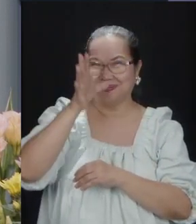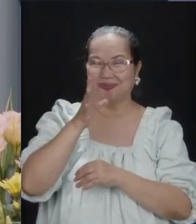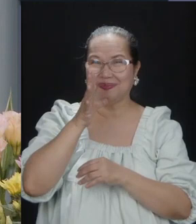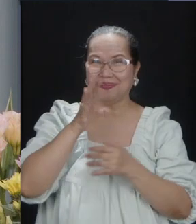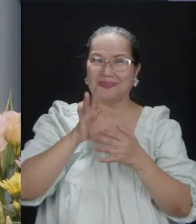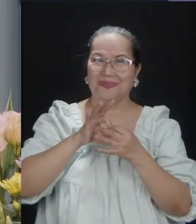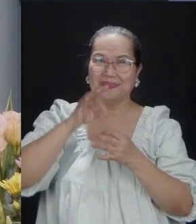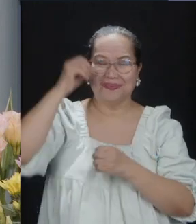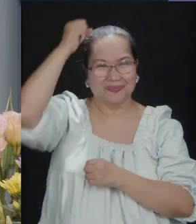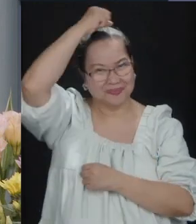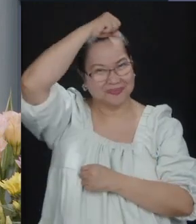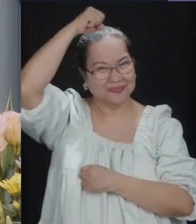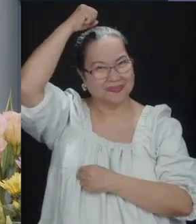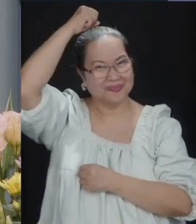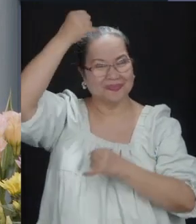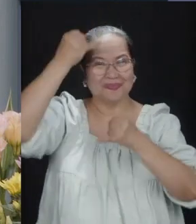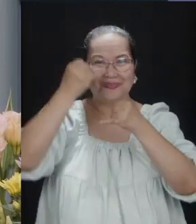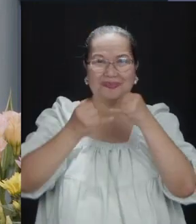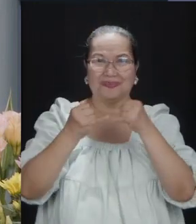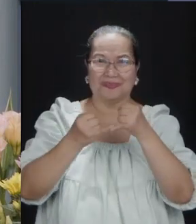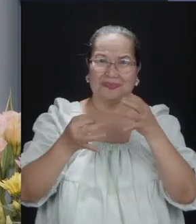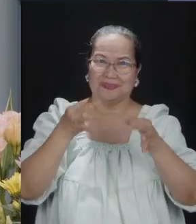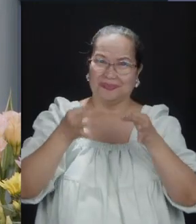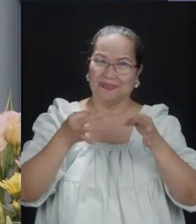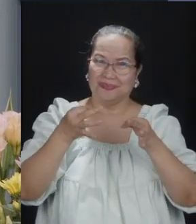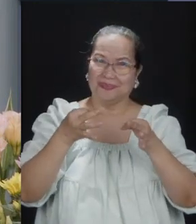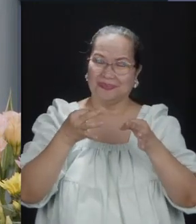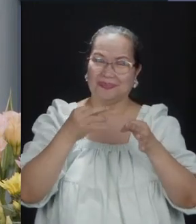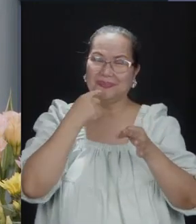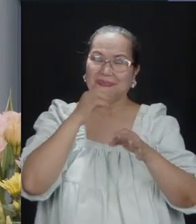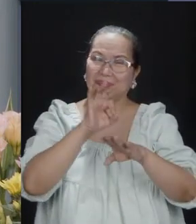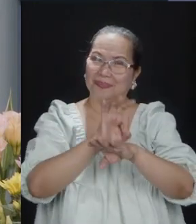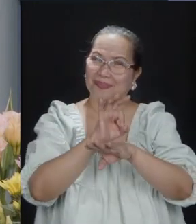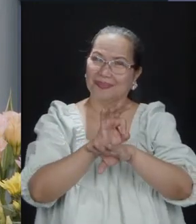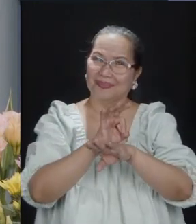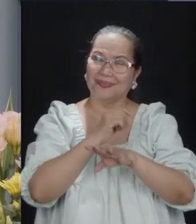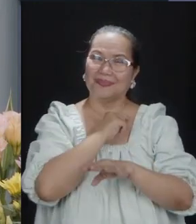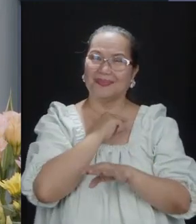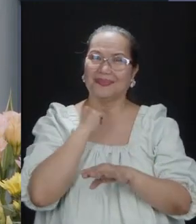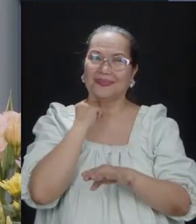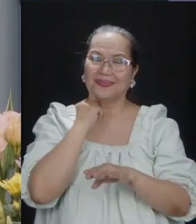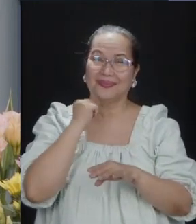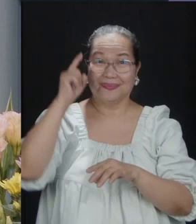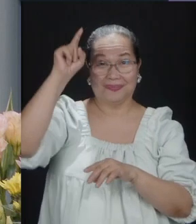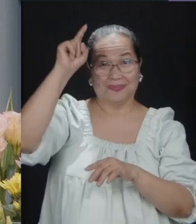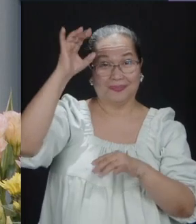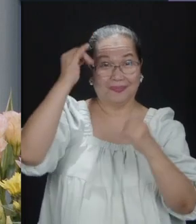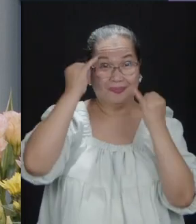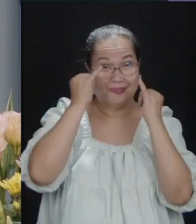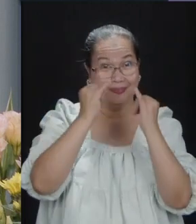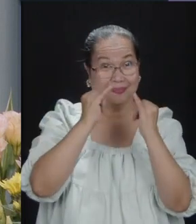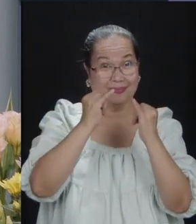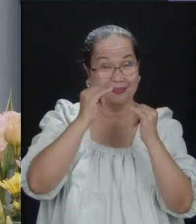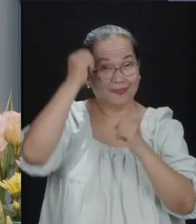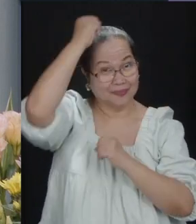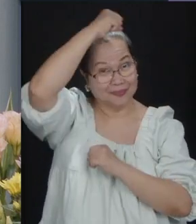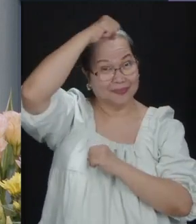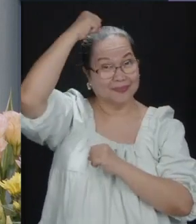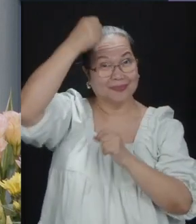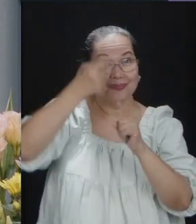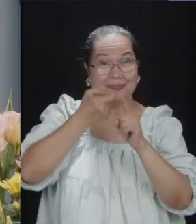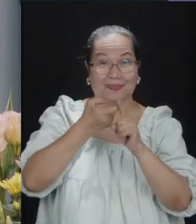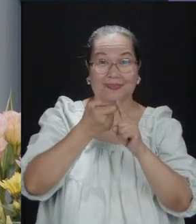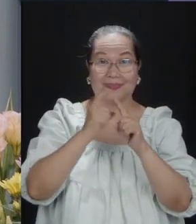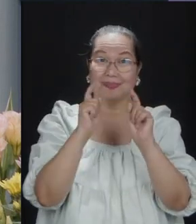I mentioned, he's the last judge of Israel who functioned as a priest, and by God's instructions, priests are to come from